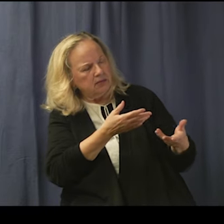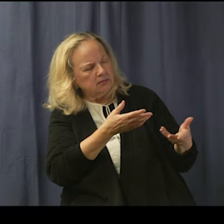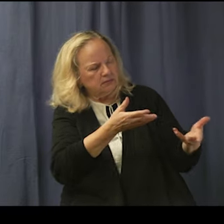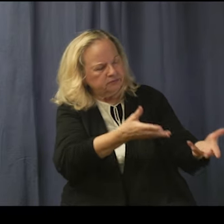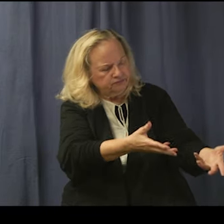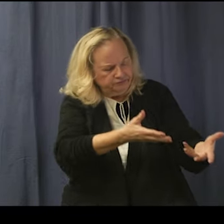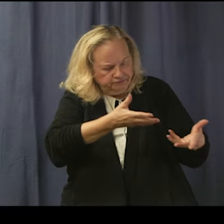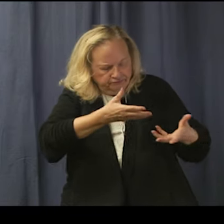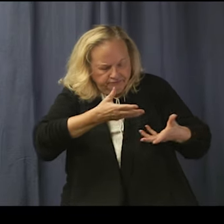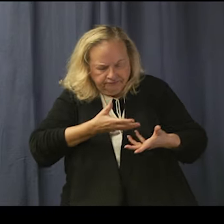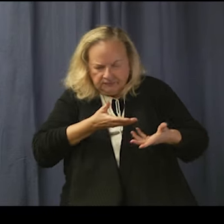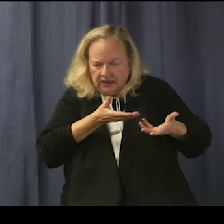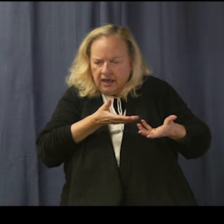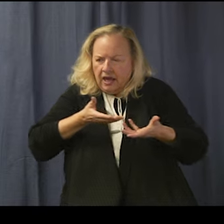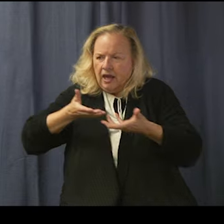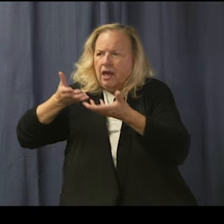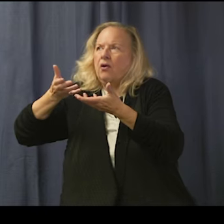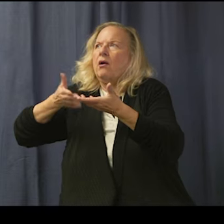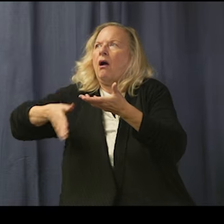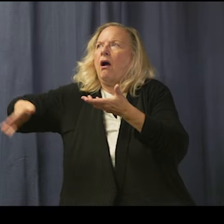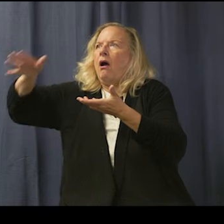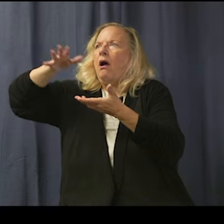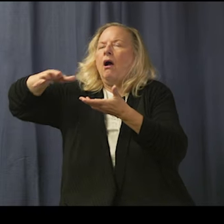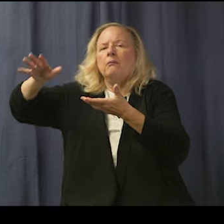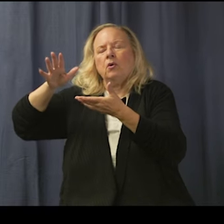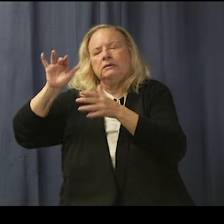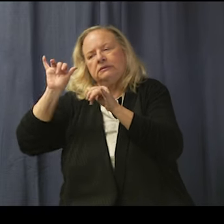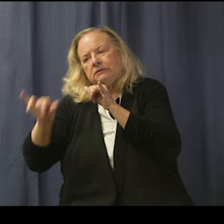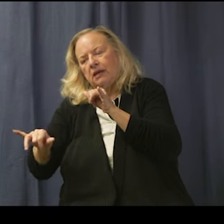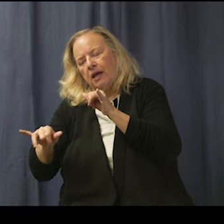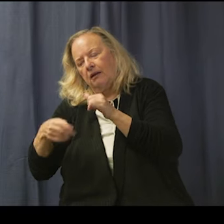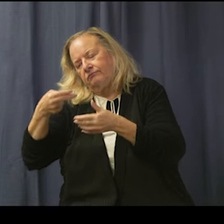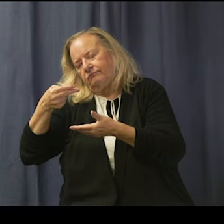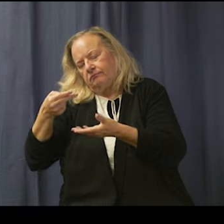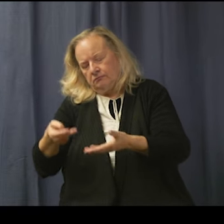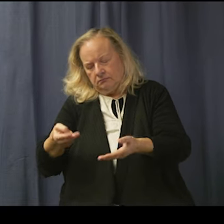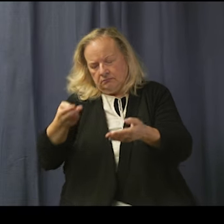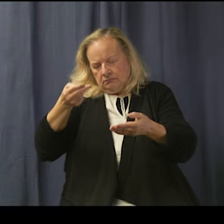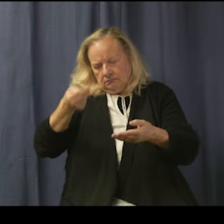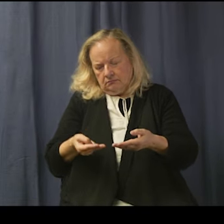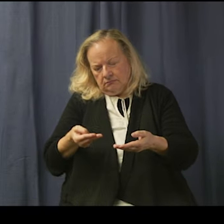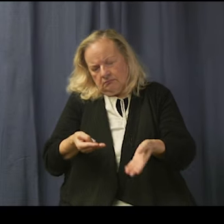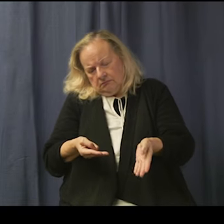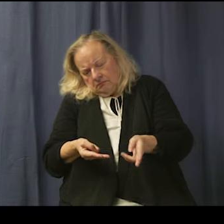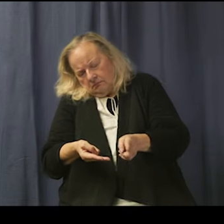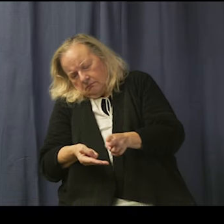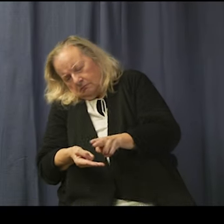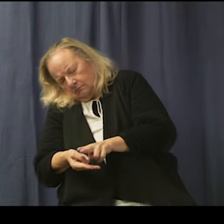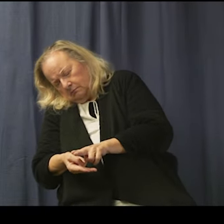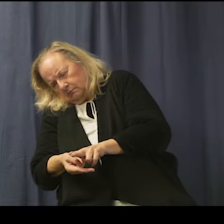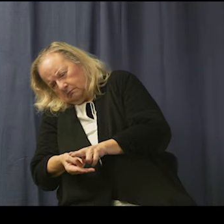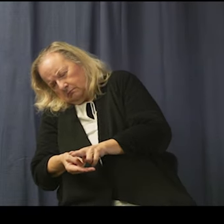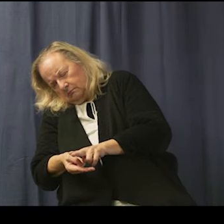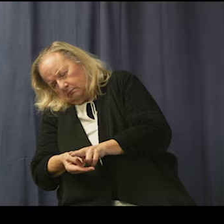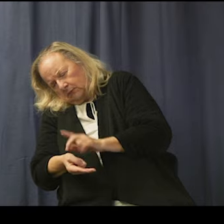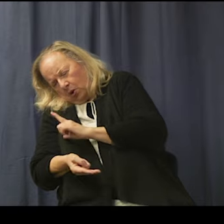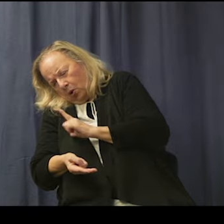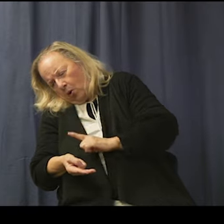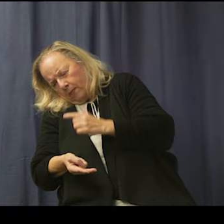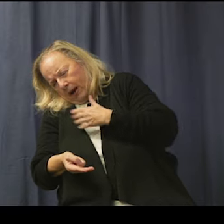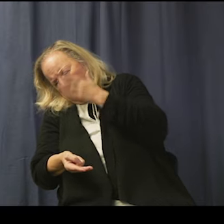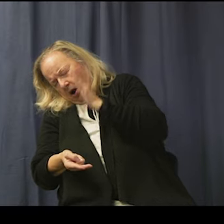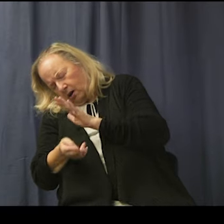her bosom and carried him up into a loft where he abode. And he laid him upon his own bed, and he cried to the Lord and said, O Lord,